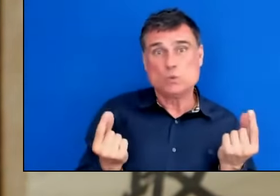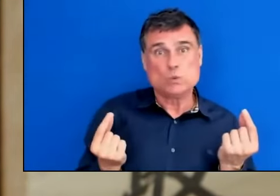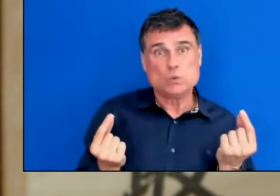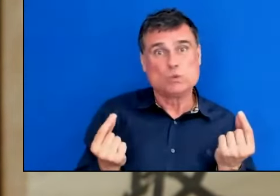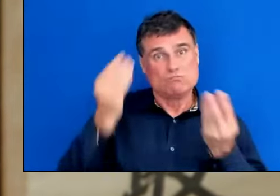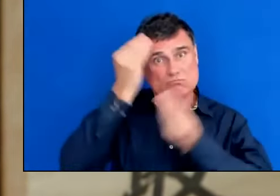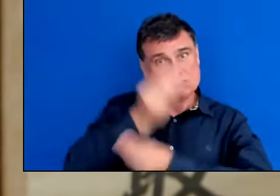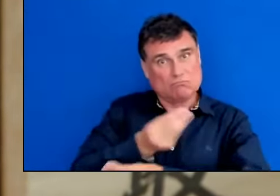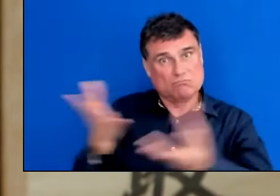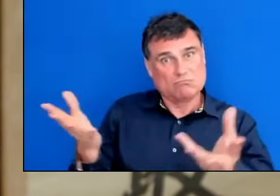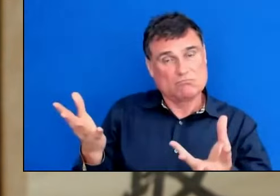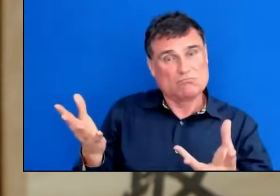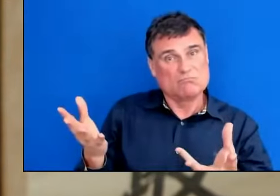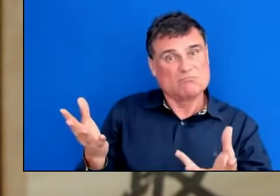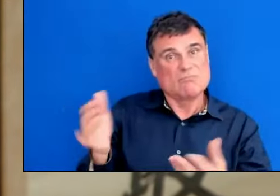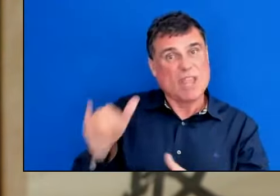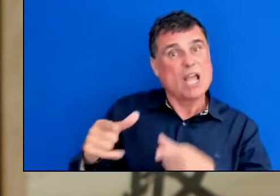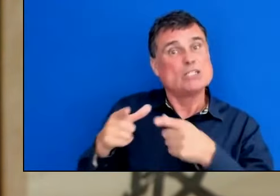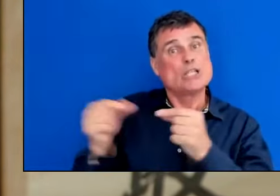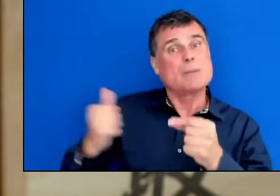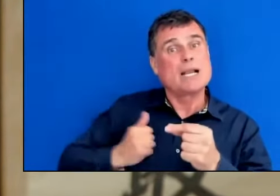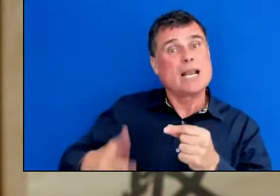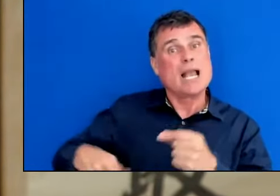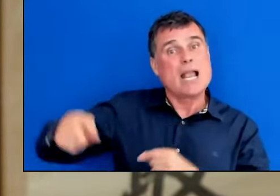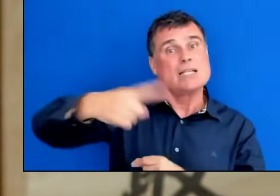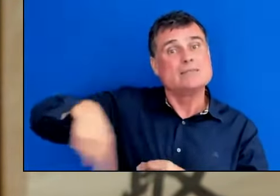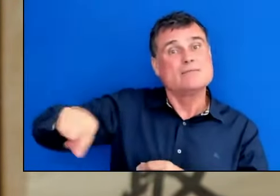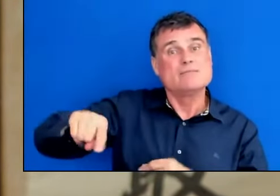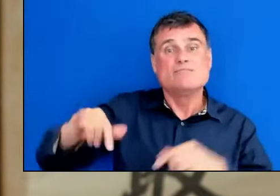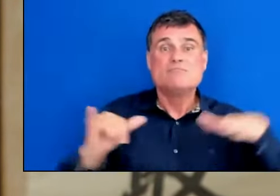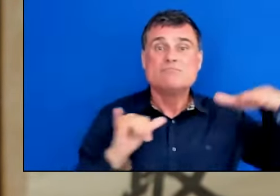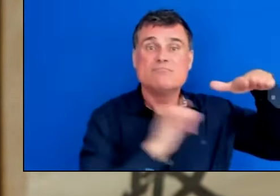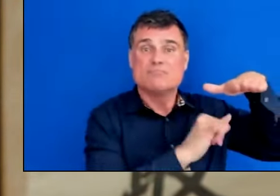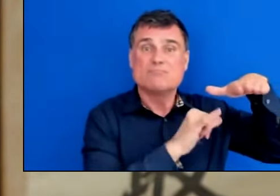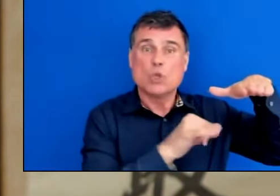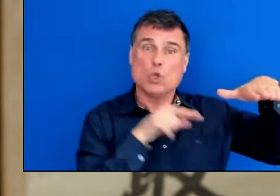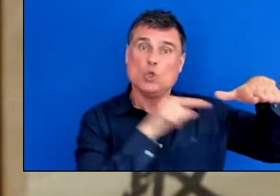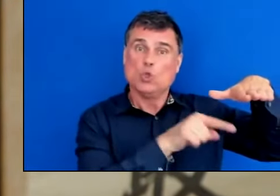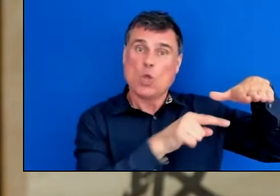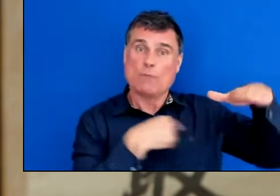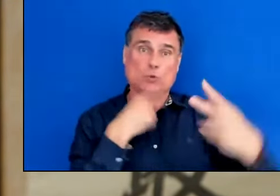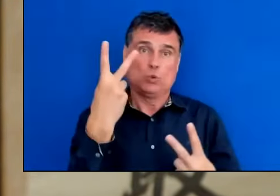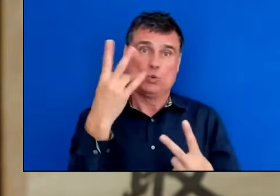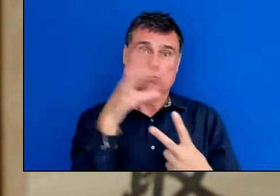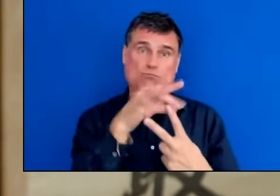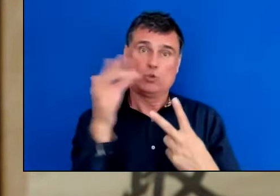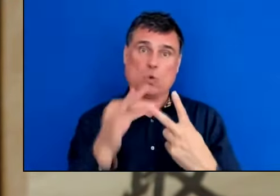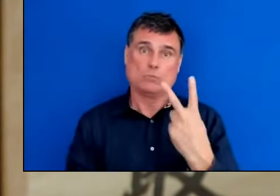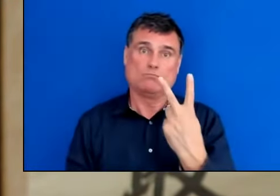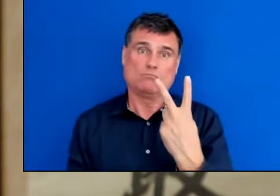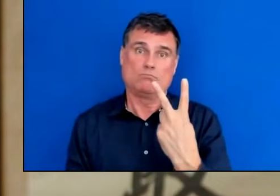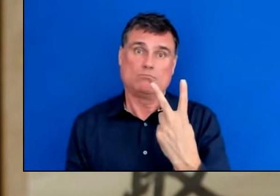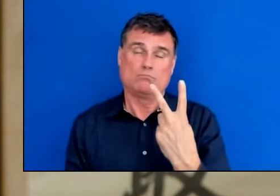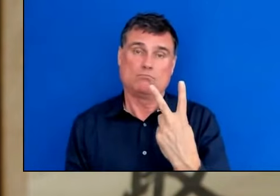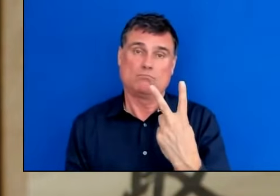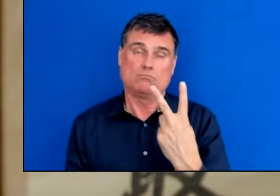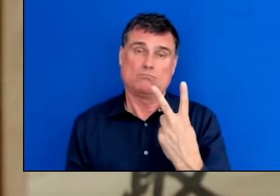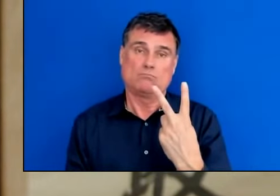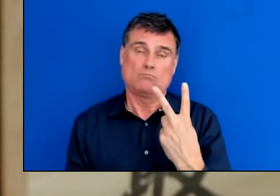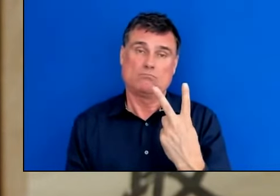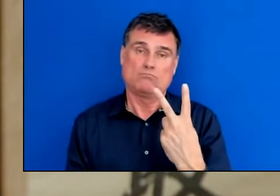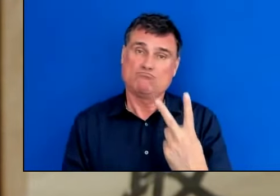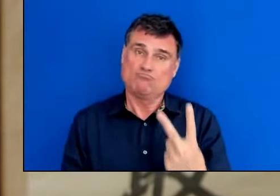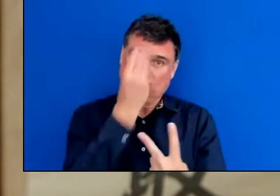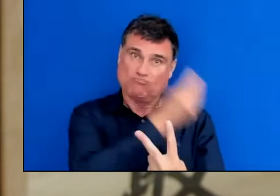internees of the government-supported camps that you have two choices. One choice is